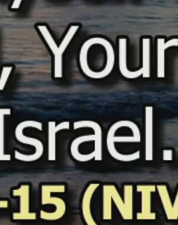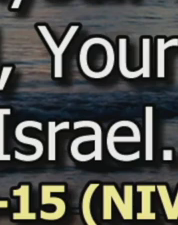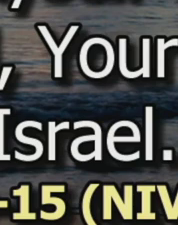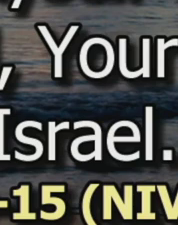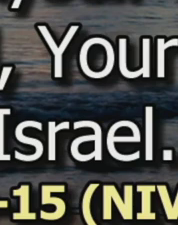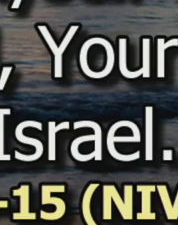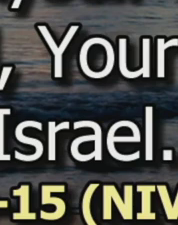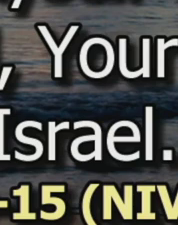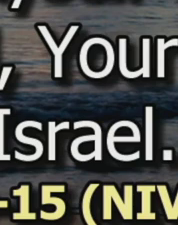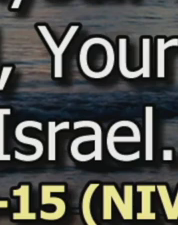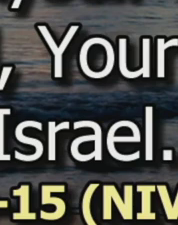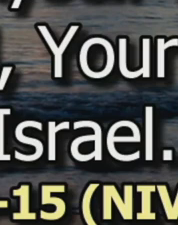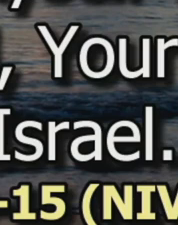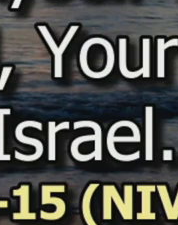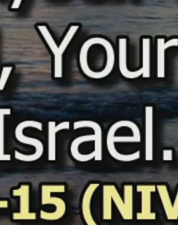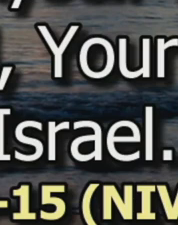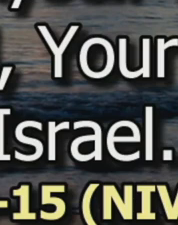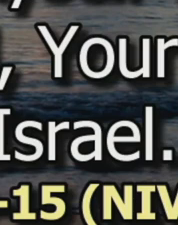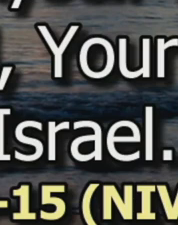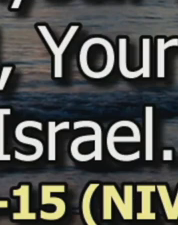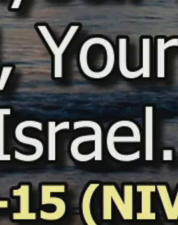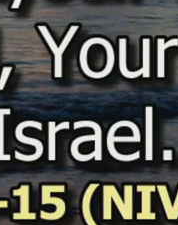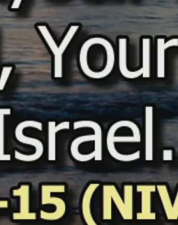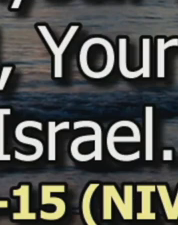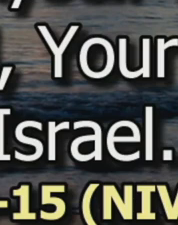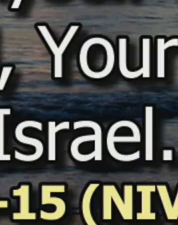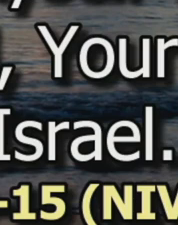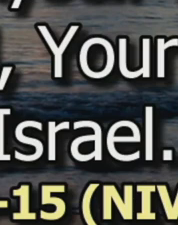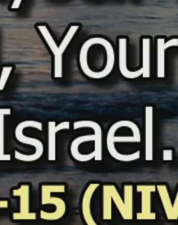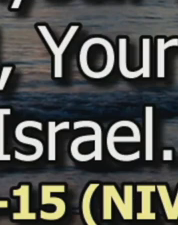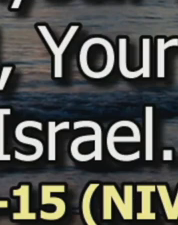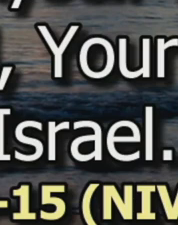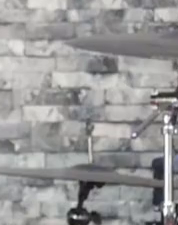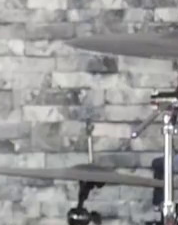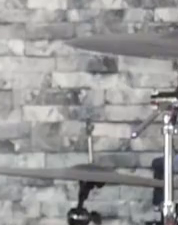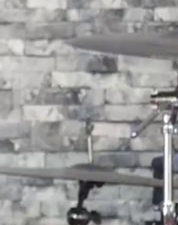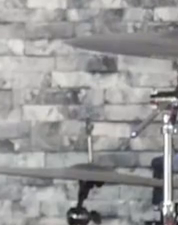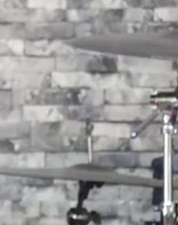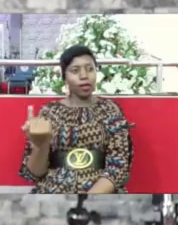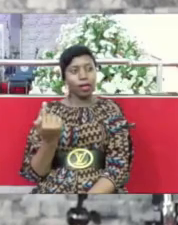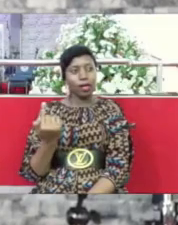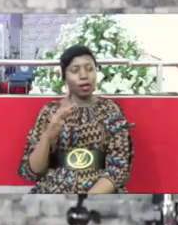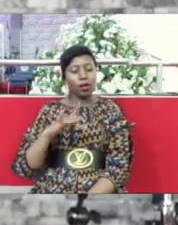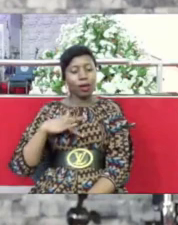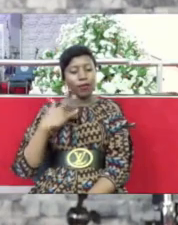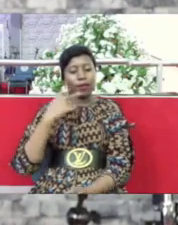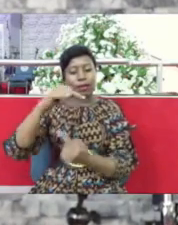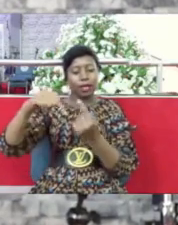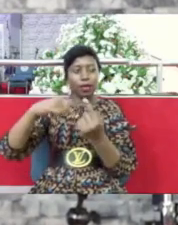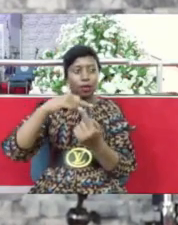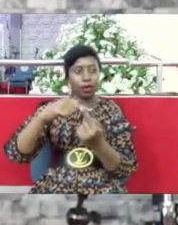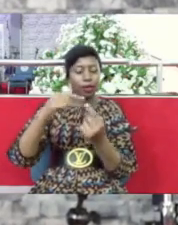You might feel little. You might feel lonely. You might feel surrounded by enemies